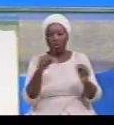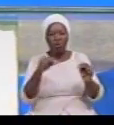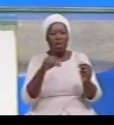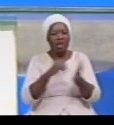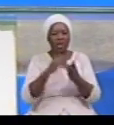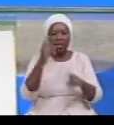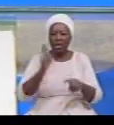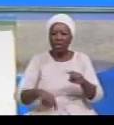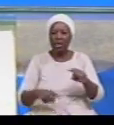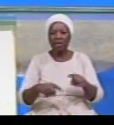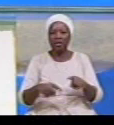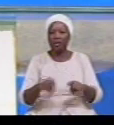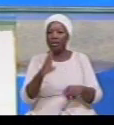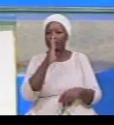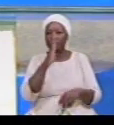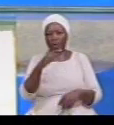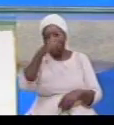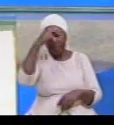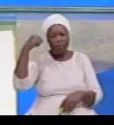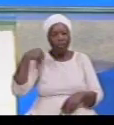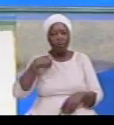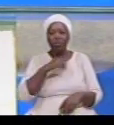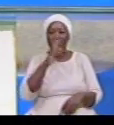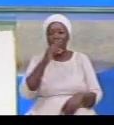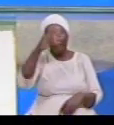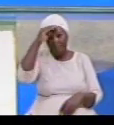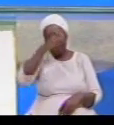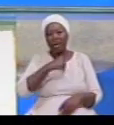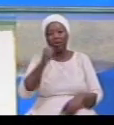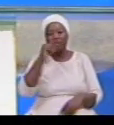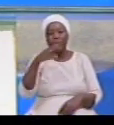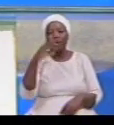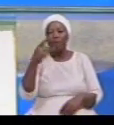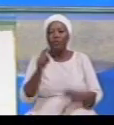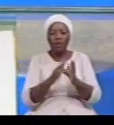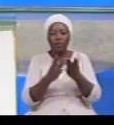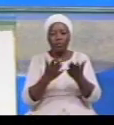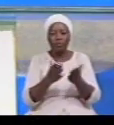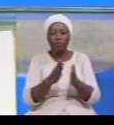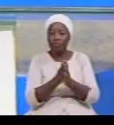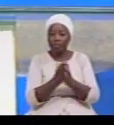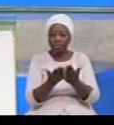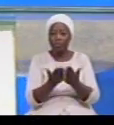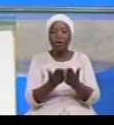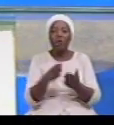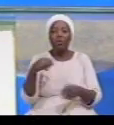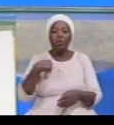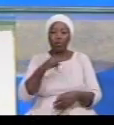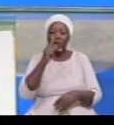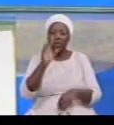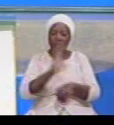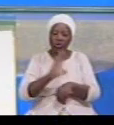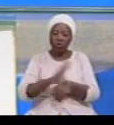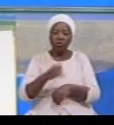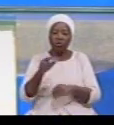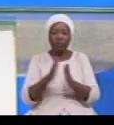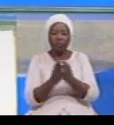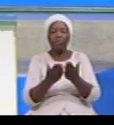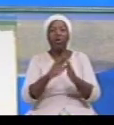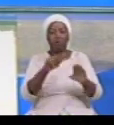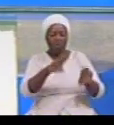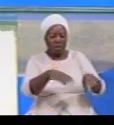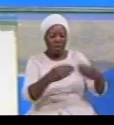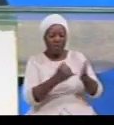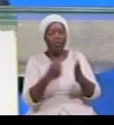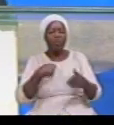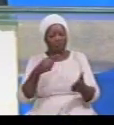and women of the book. We're a church of the book. Deliver it, we're going to examine it with the word